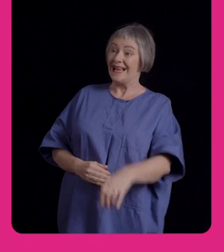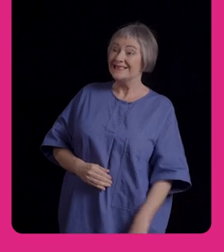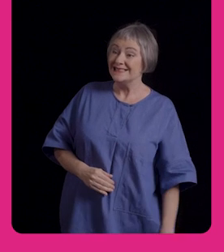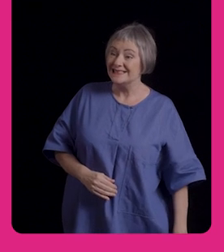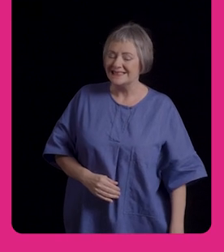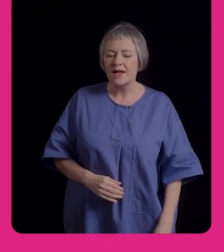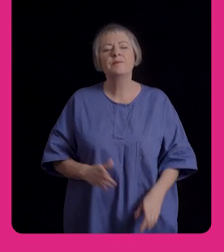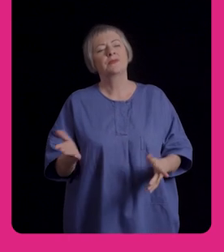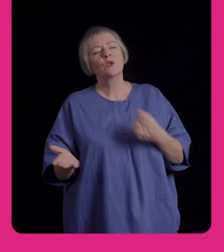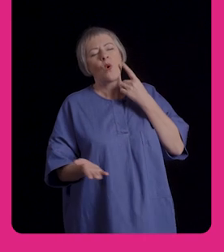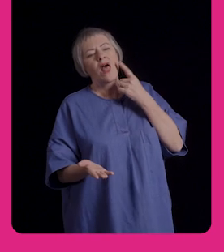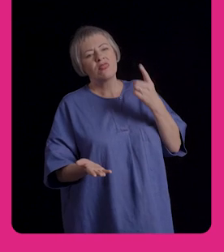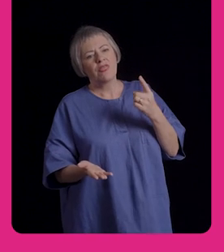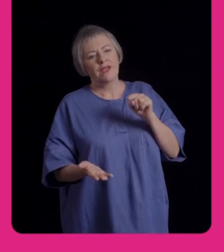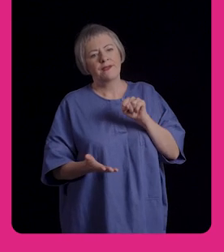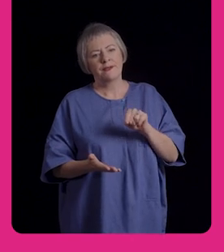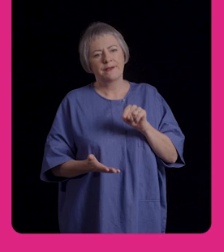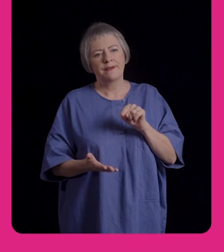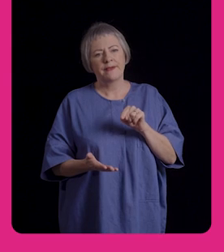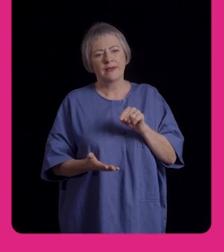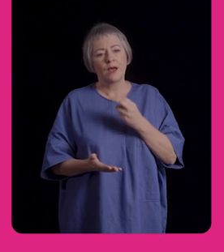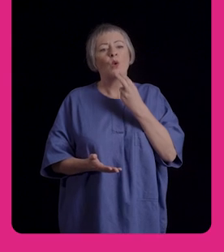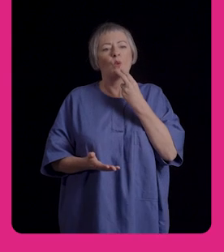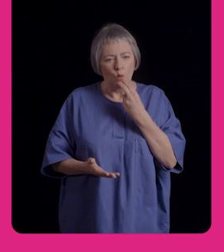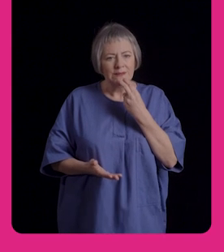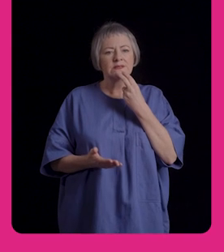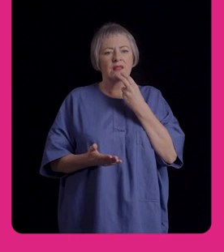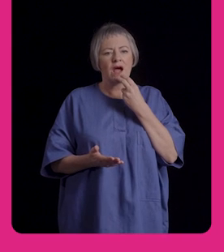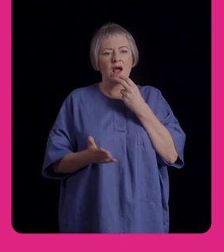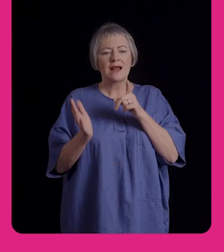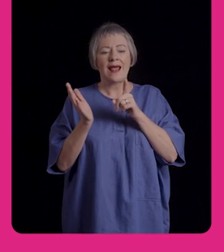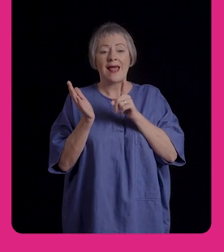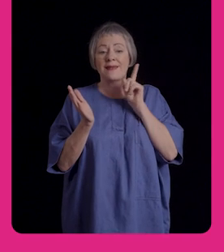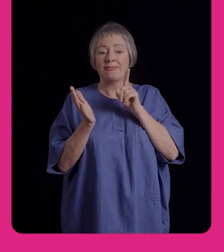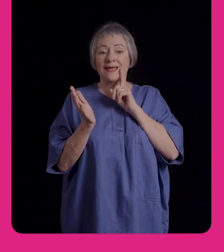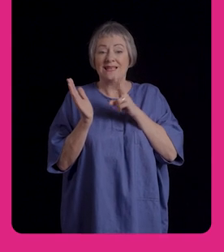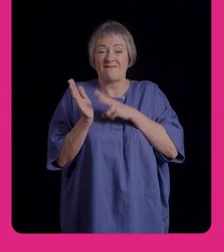Yes. Yeah, cool. So I think that Whistler and Lady Vex